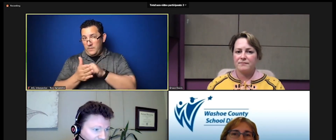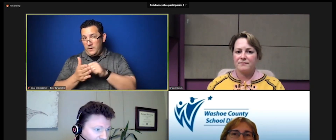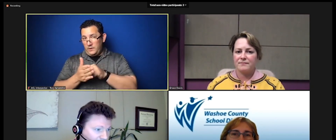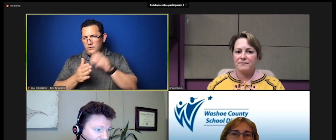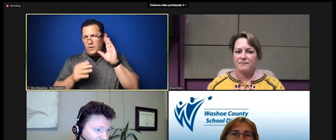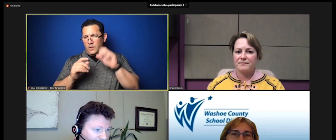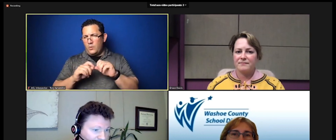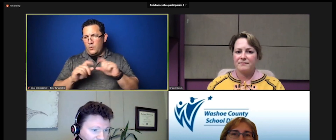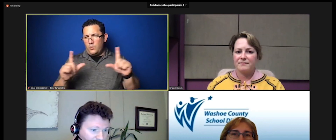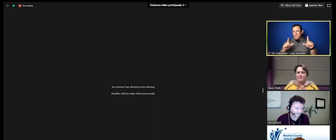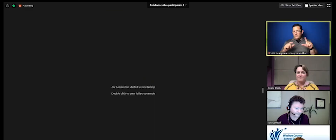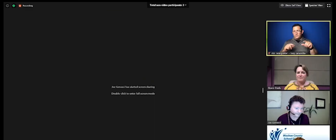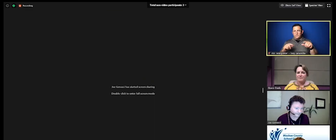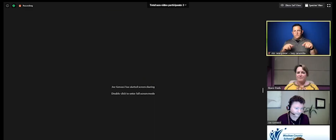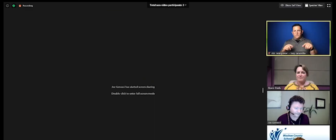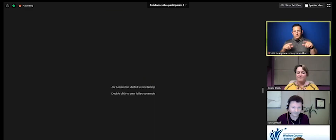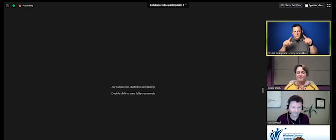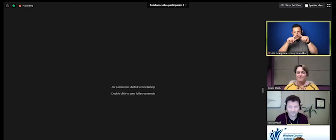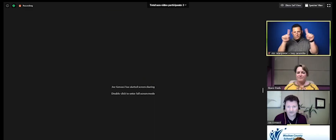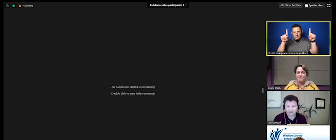more.